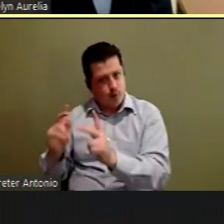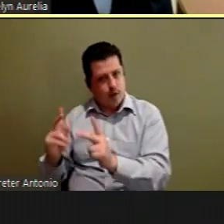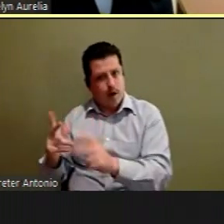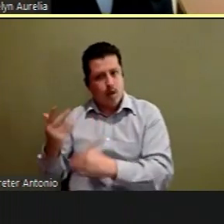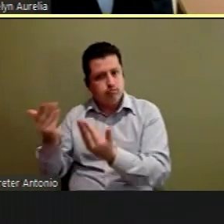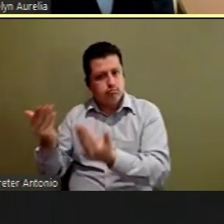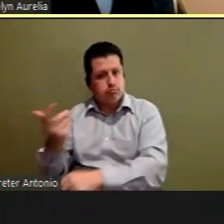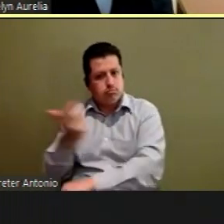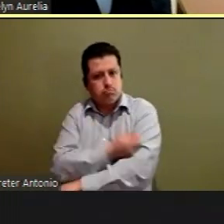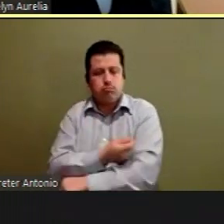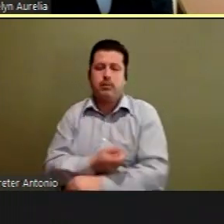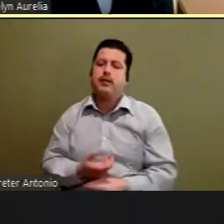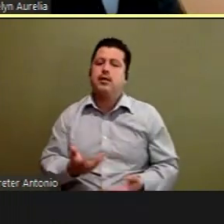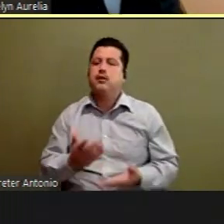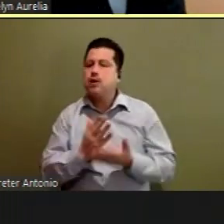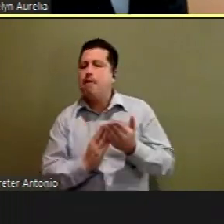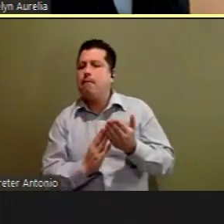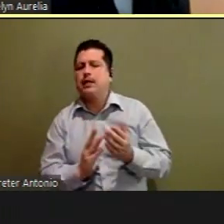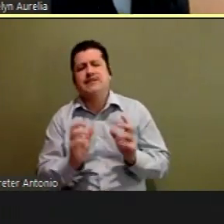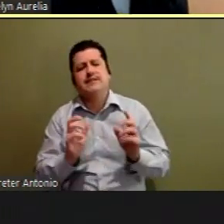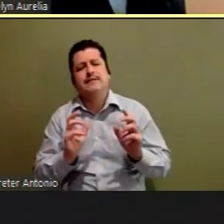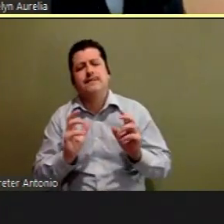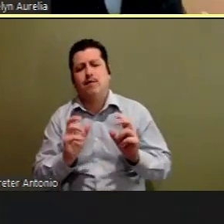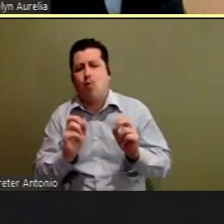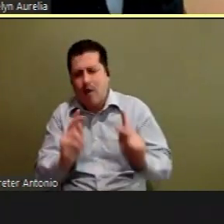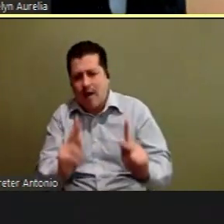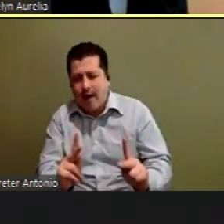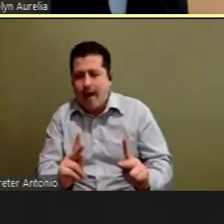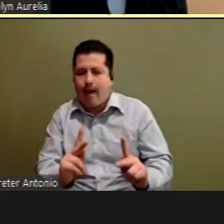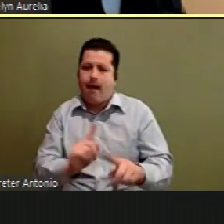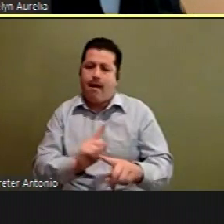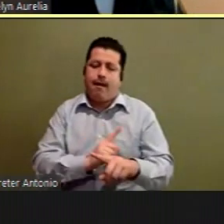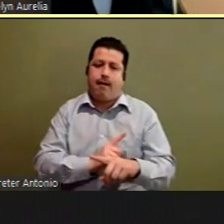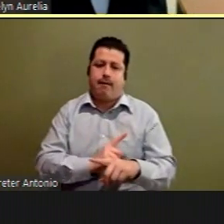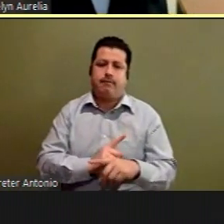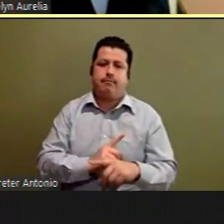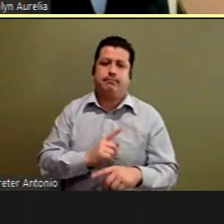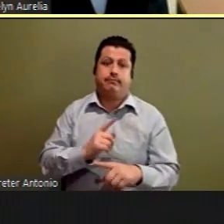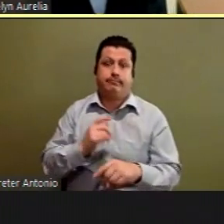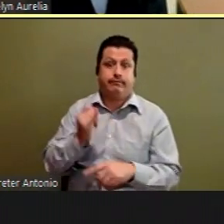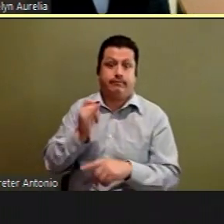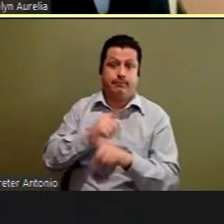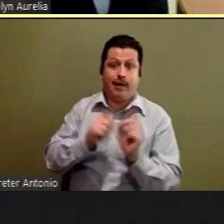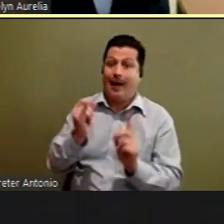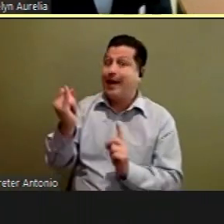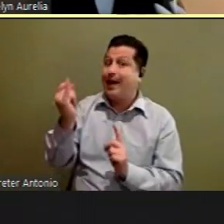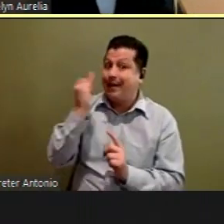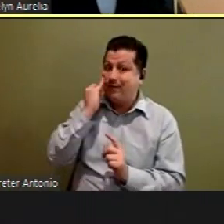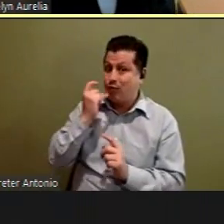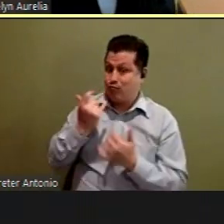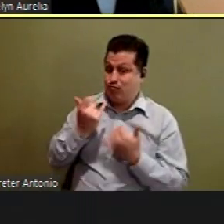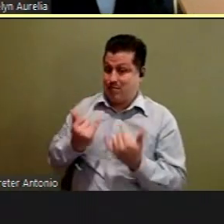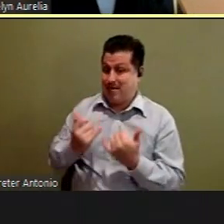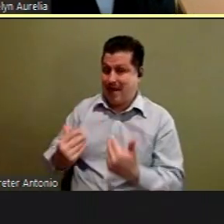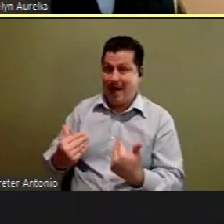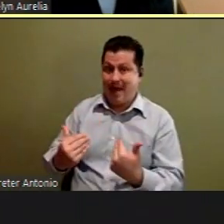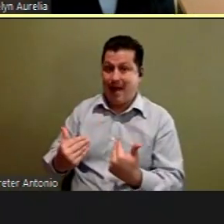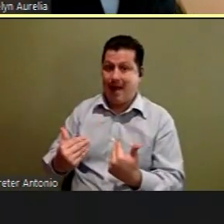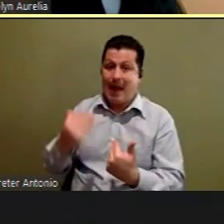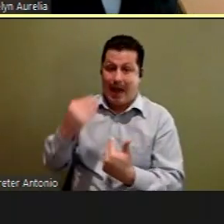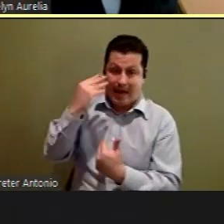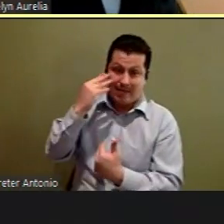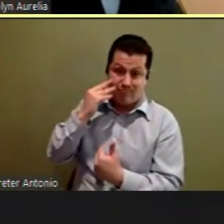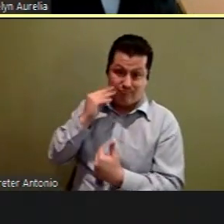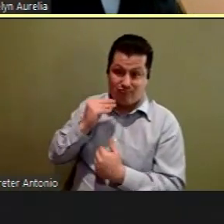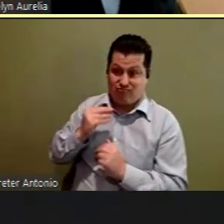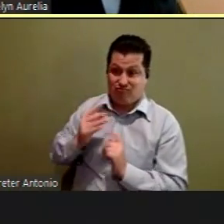coordinate a little bit more. As far as whether or not you have a fever, if you currently have active COVID, you should not get the vaccine. You should wait, but it doesn't stop you from